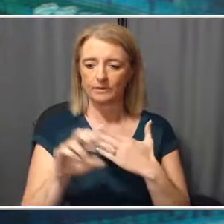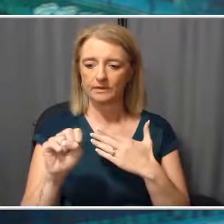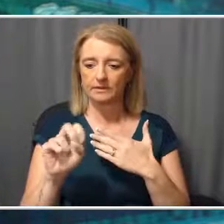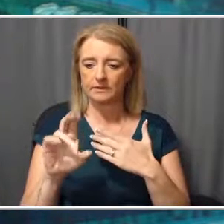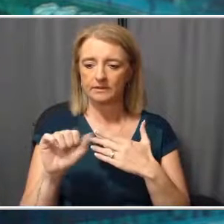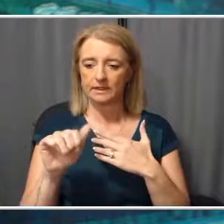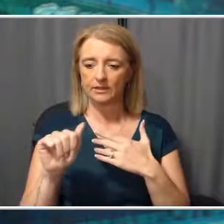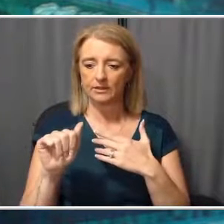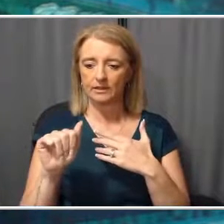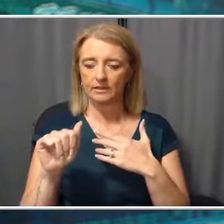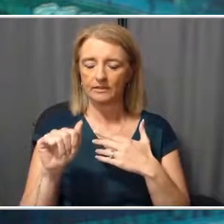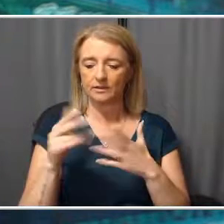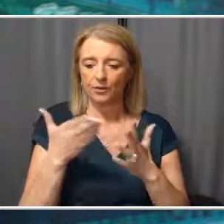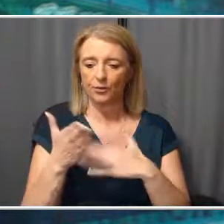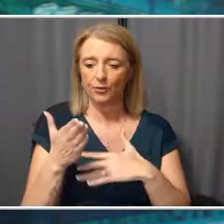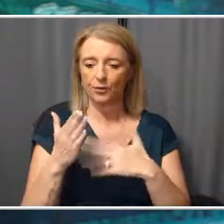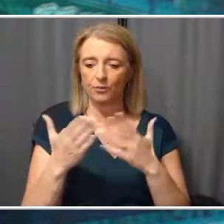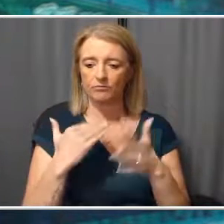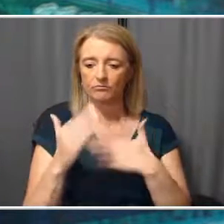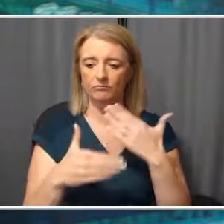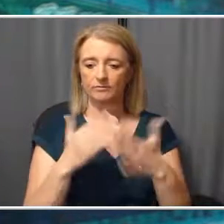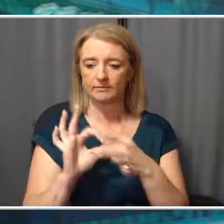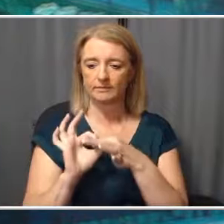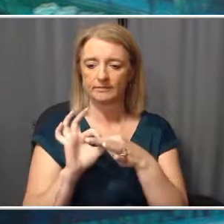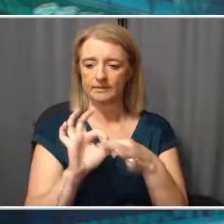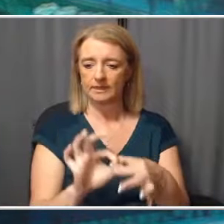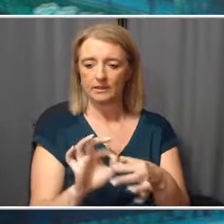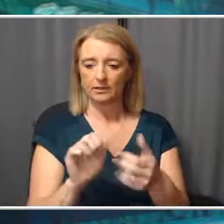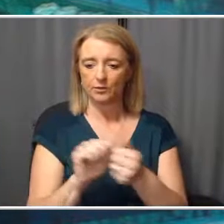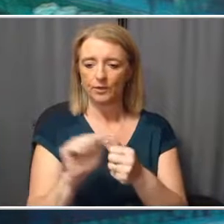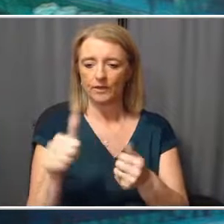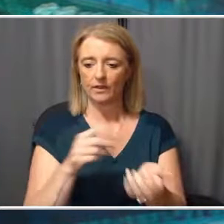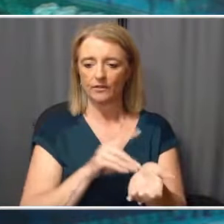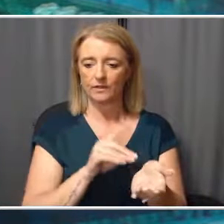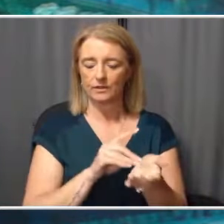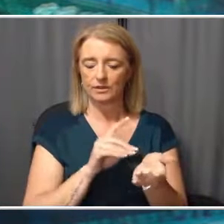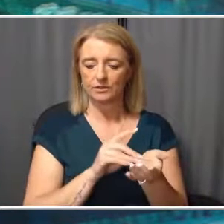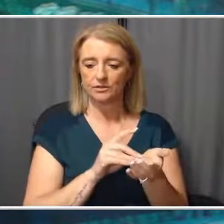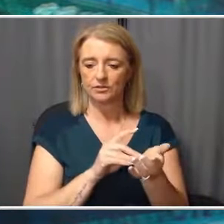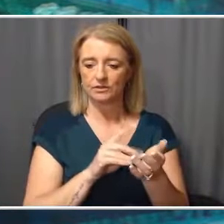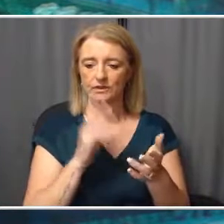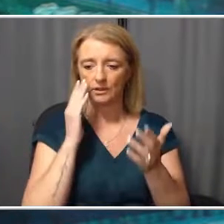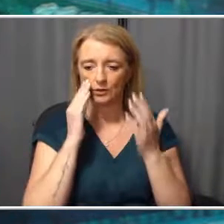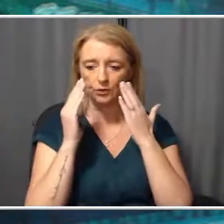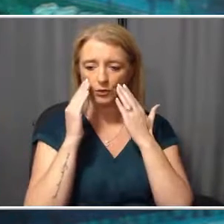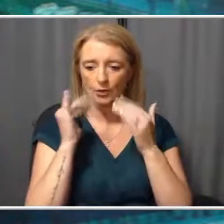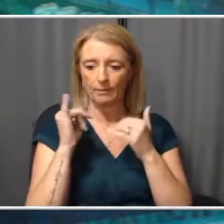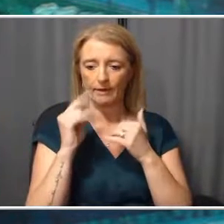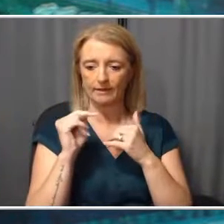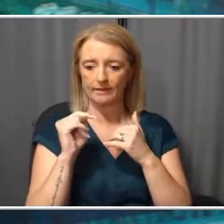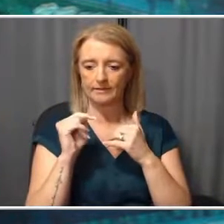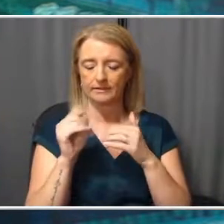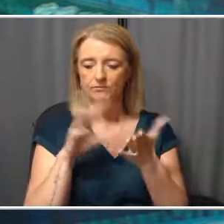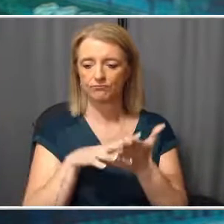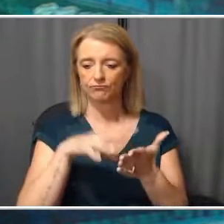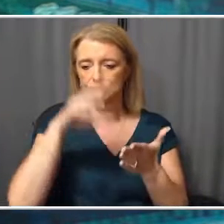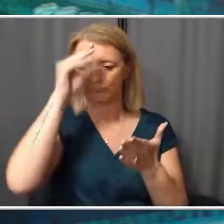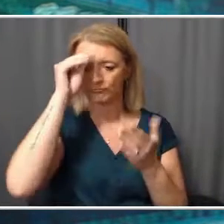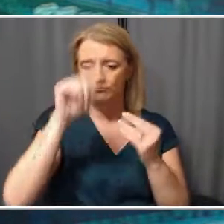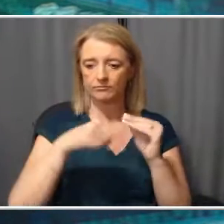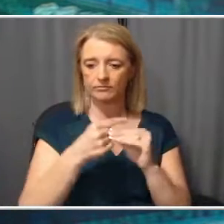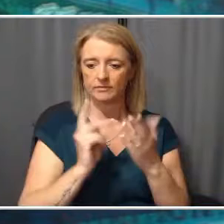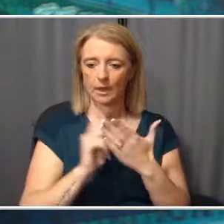Coomer. I'll see you then. A new mom goes from spending a morning snuggling with her baby to the emergency department and